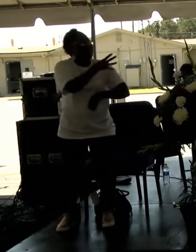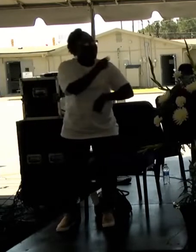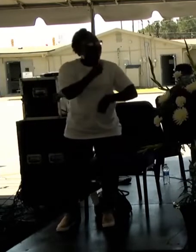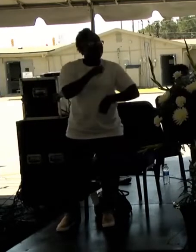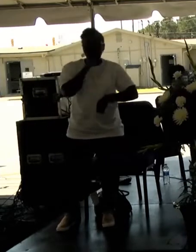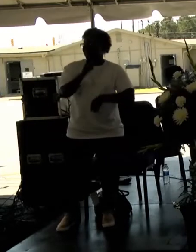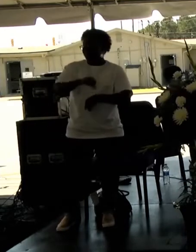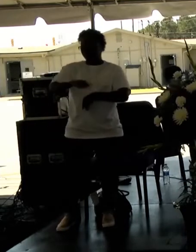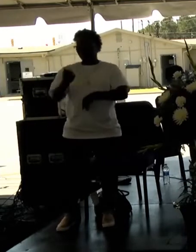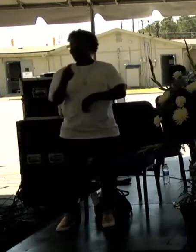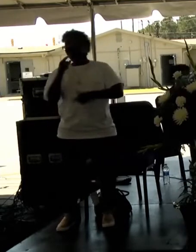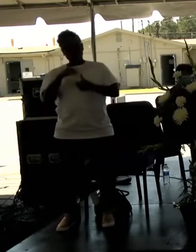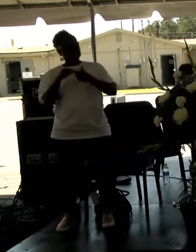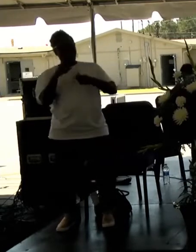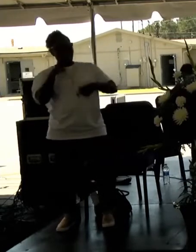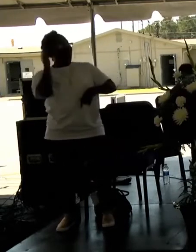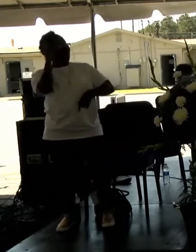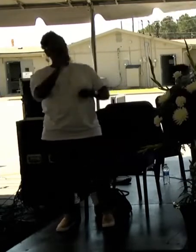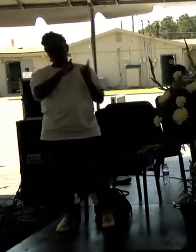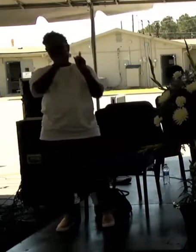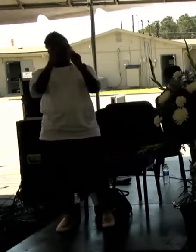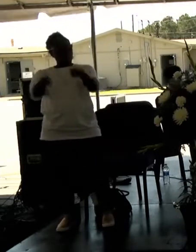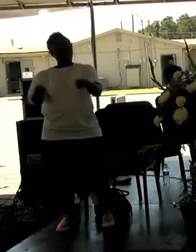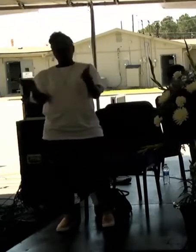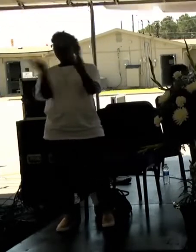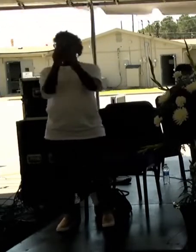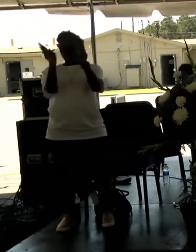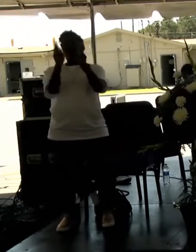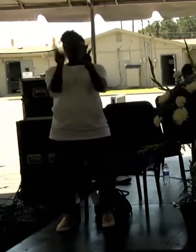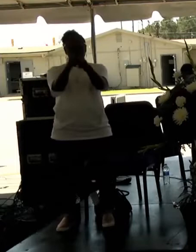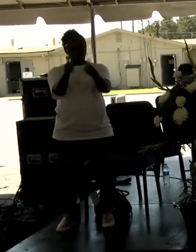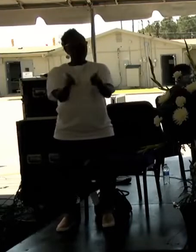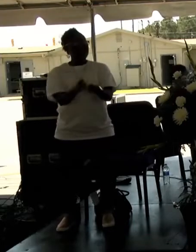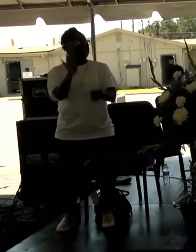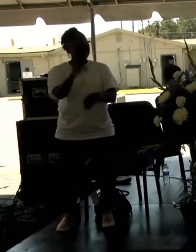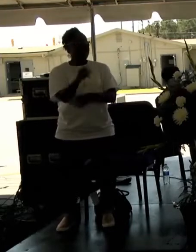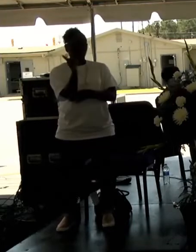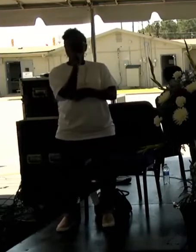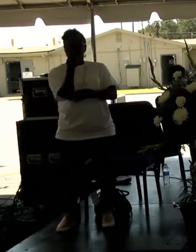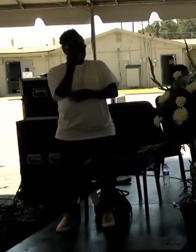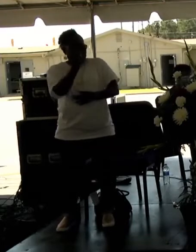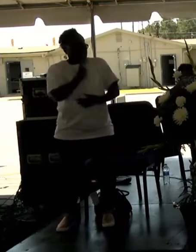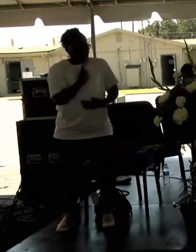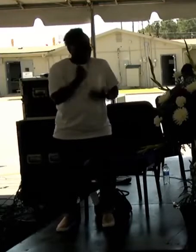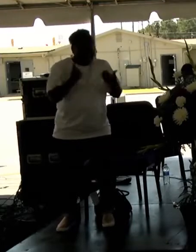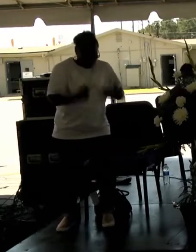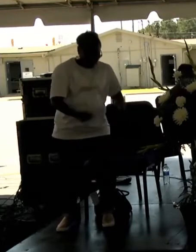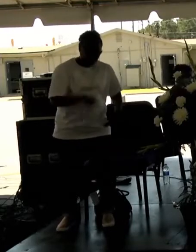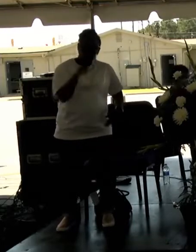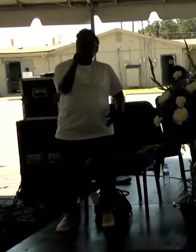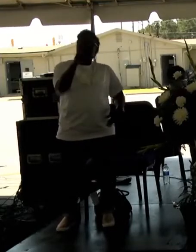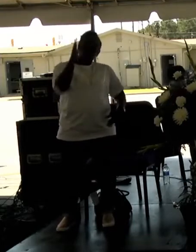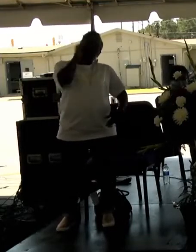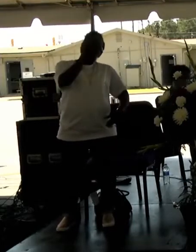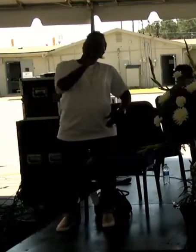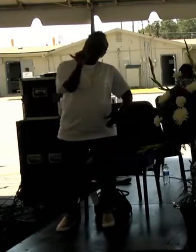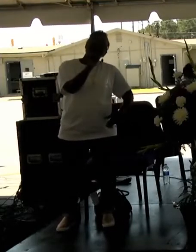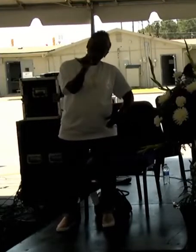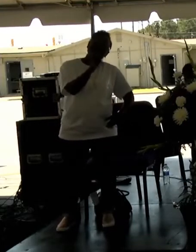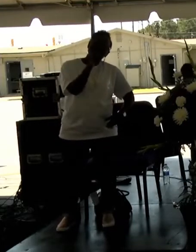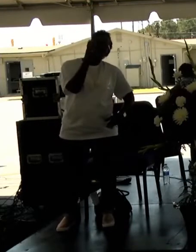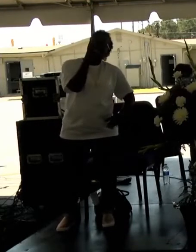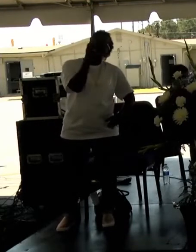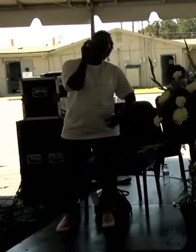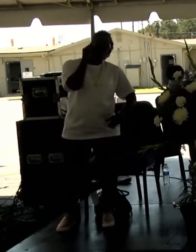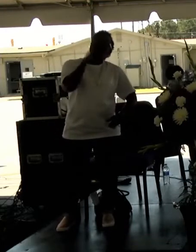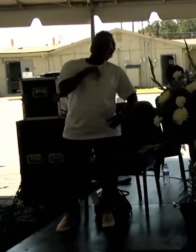in not another, that I've gone away to prepare a place, that where I am, ye may be also. And how many of you know I ain't